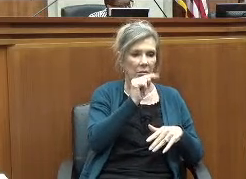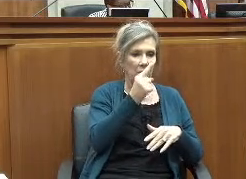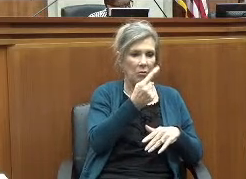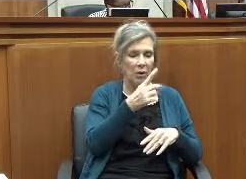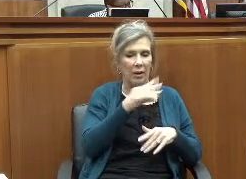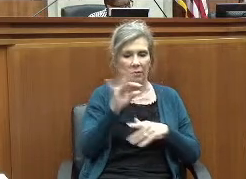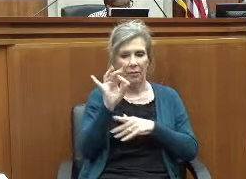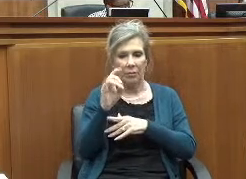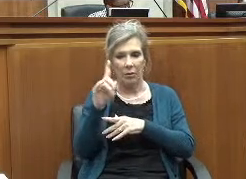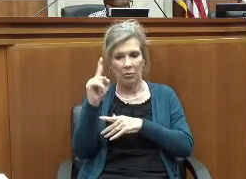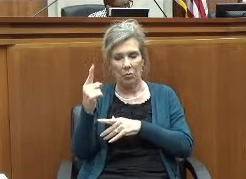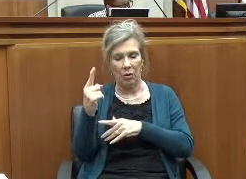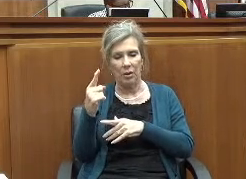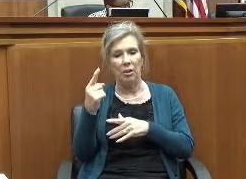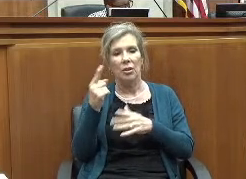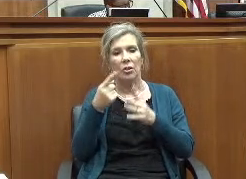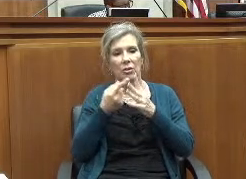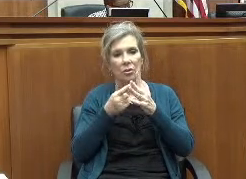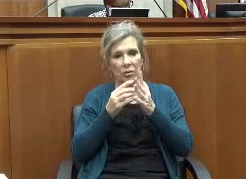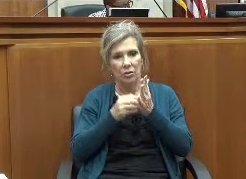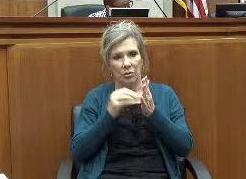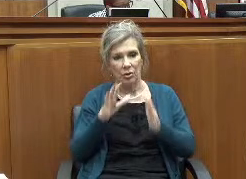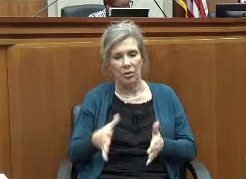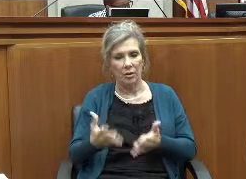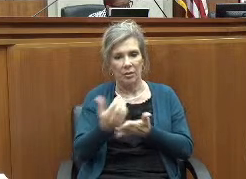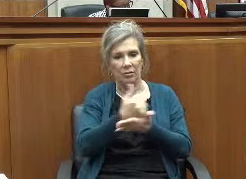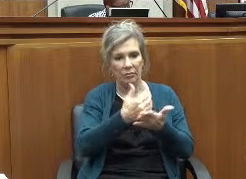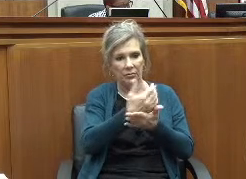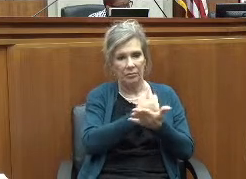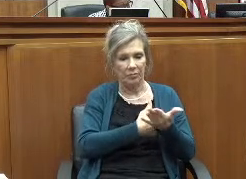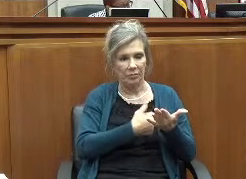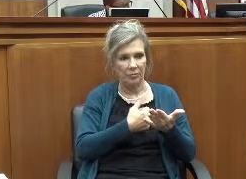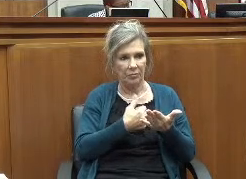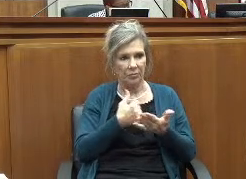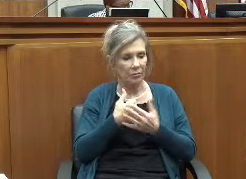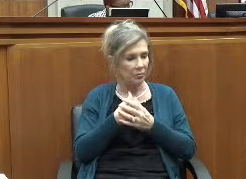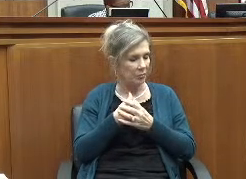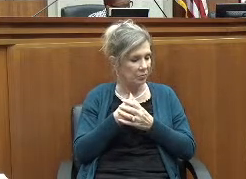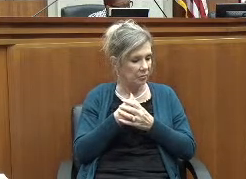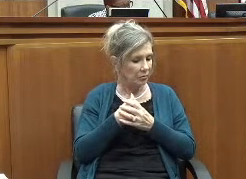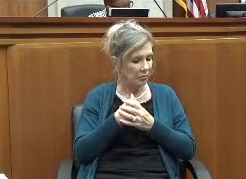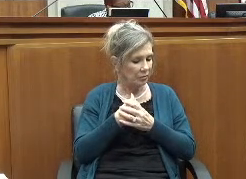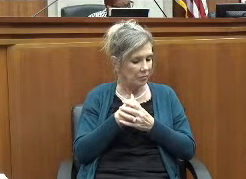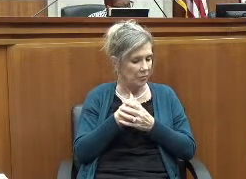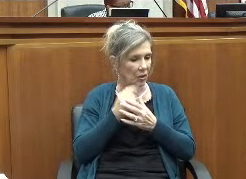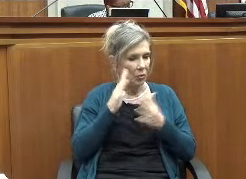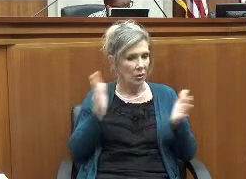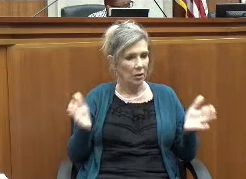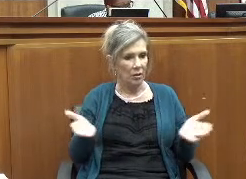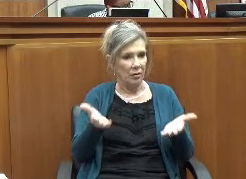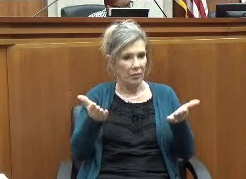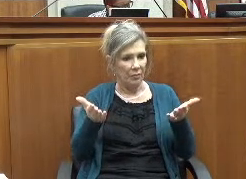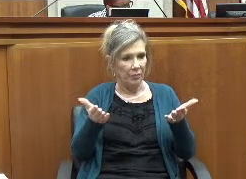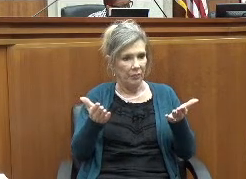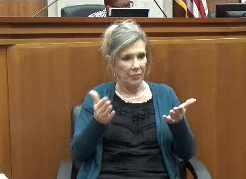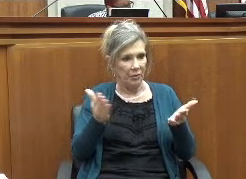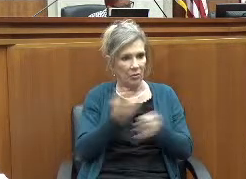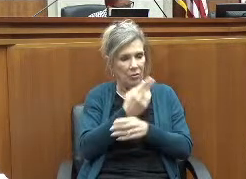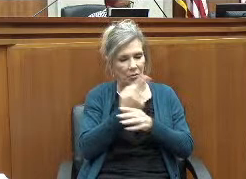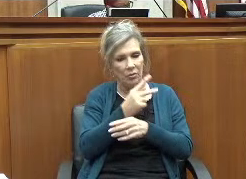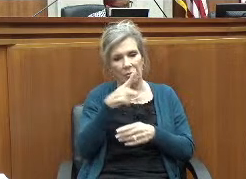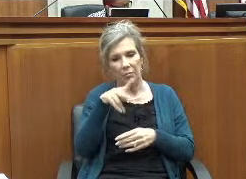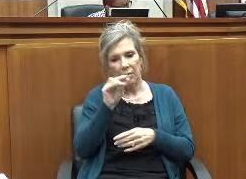data collection. This would further allow LDOE to track the use of learning pods and add transparency to their use